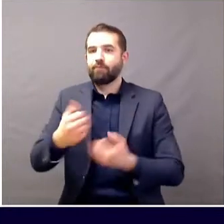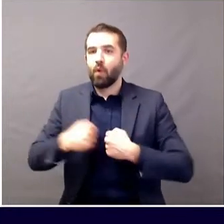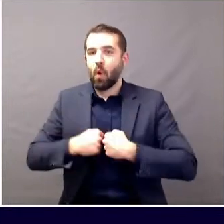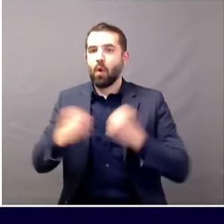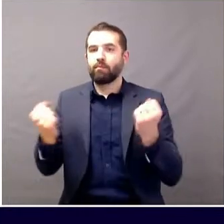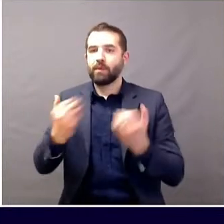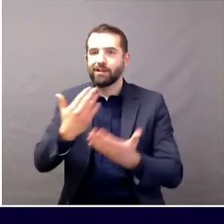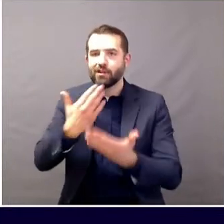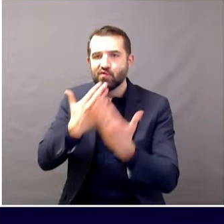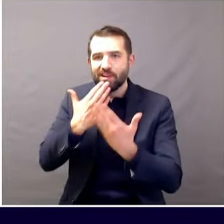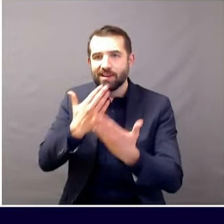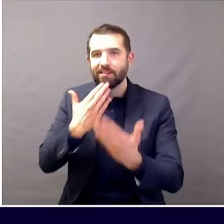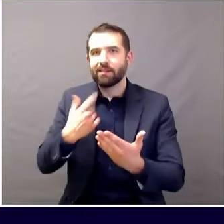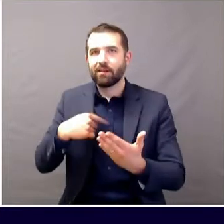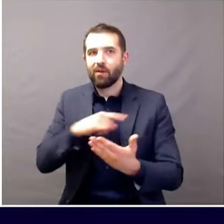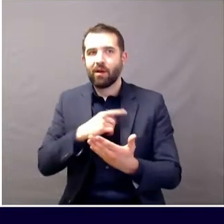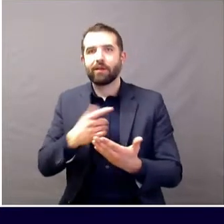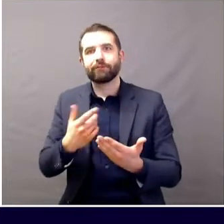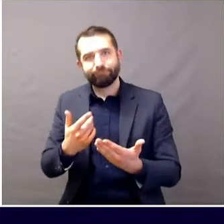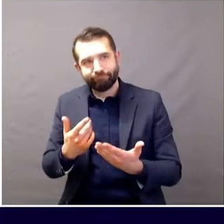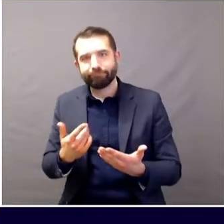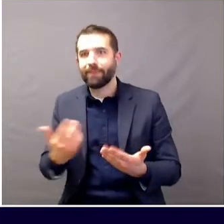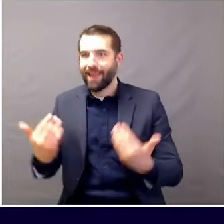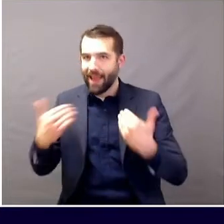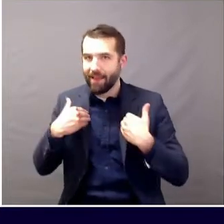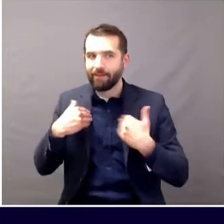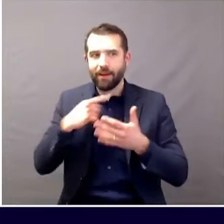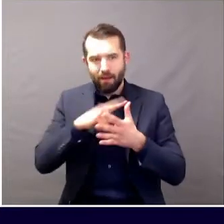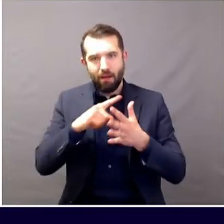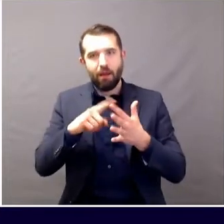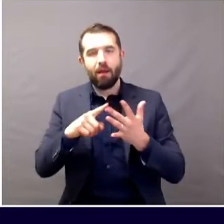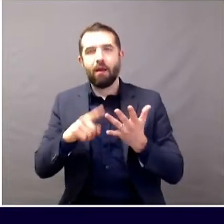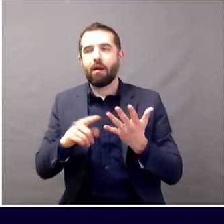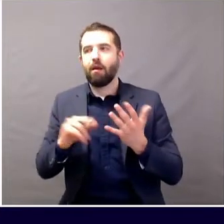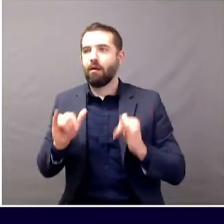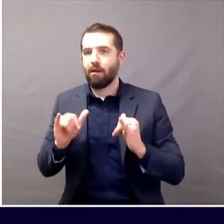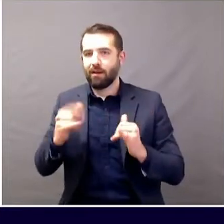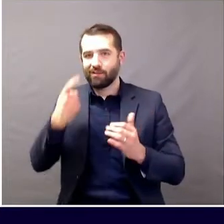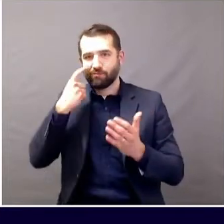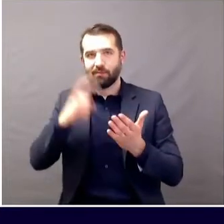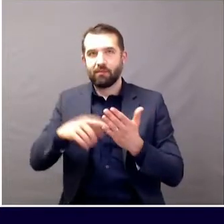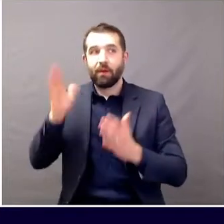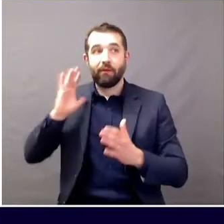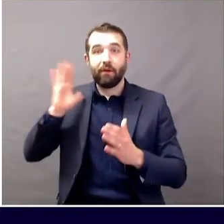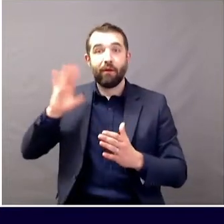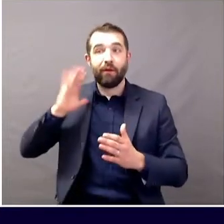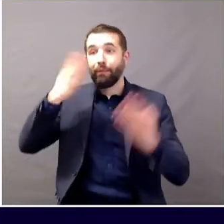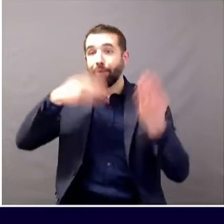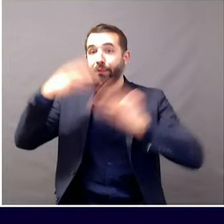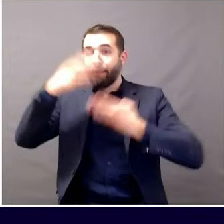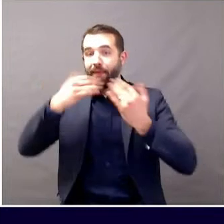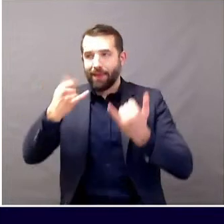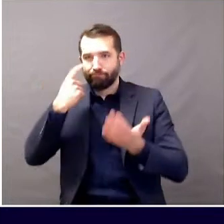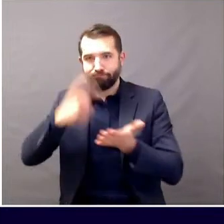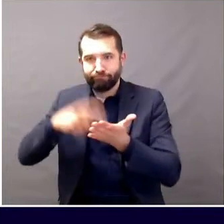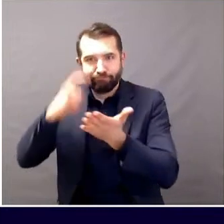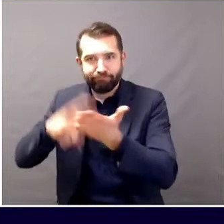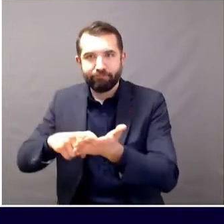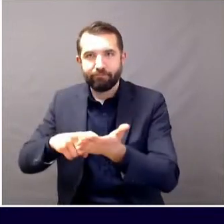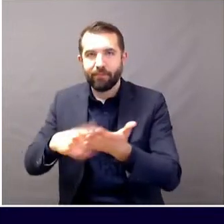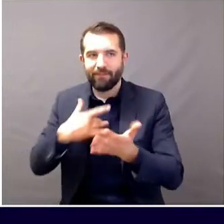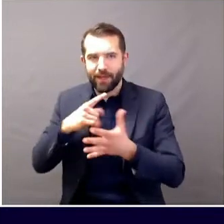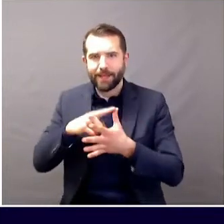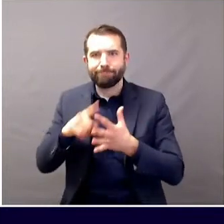and what is important to us. These things that we're missing, I do think that, it's fine for us